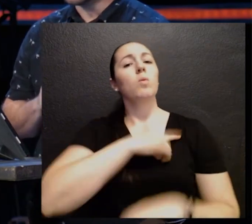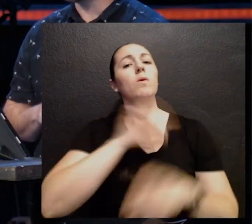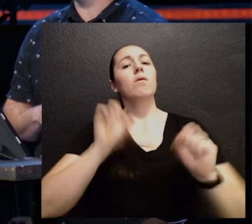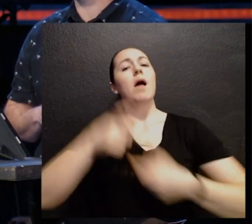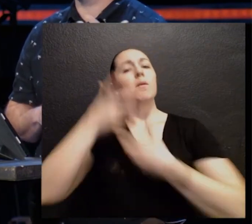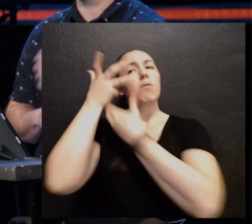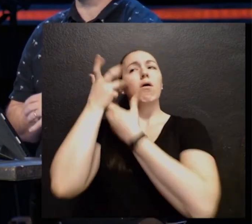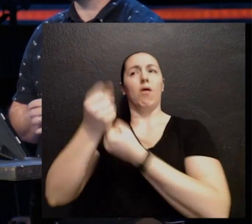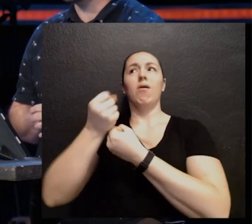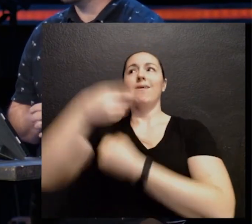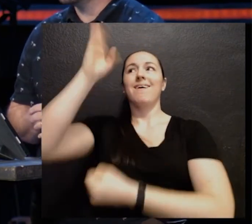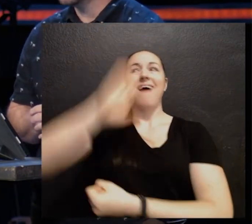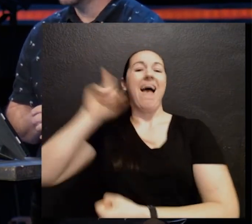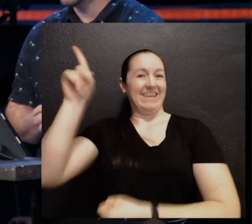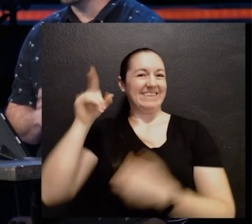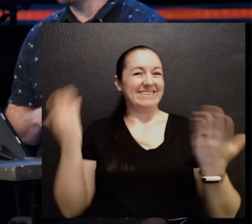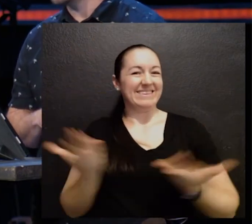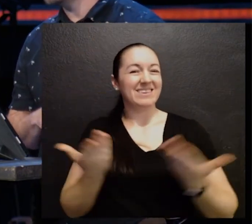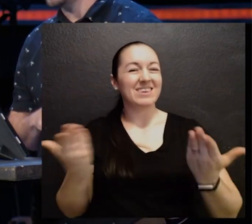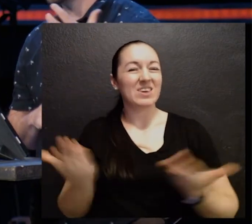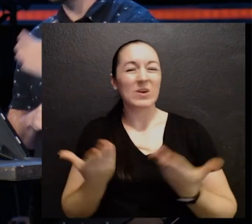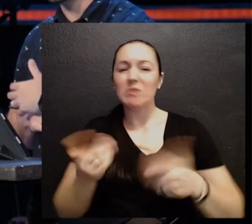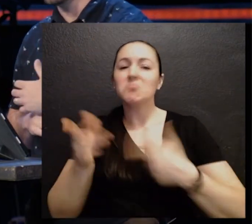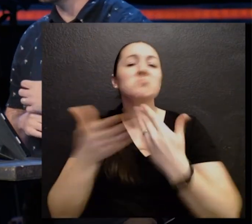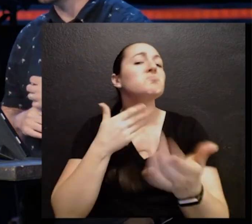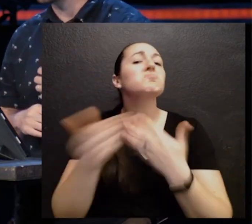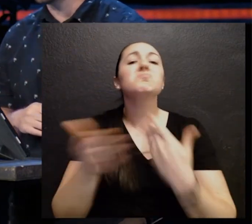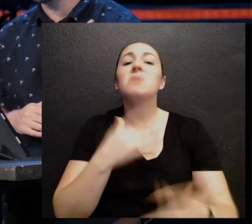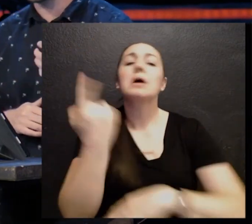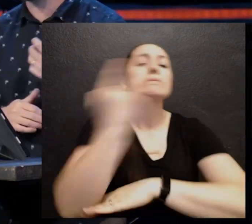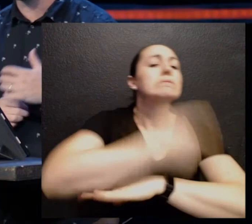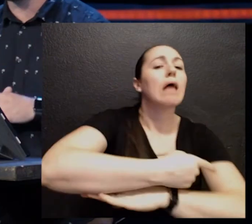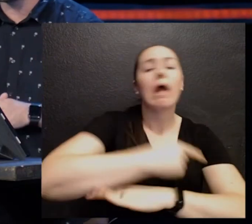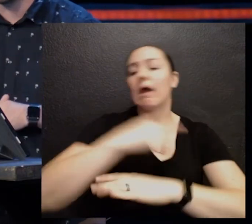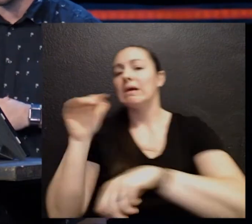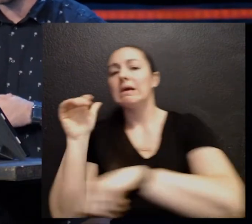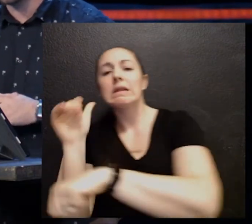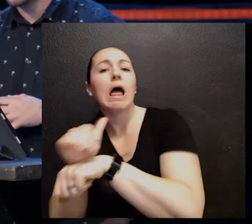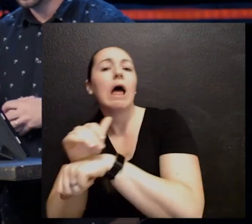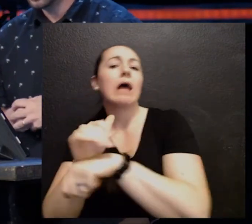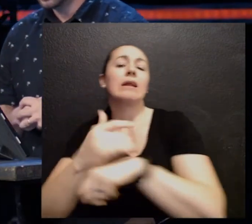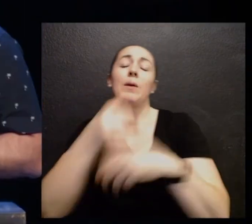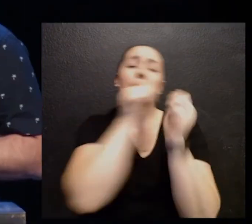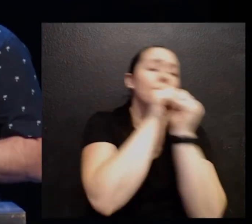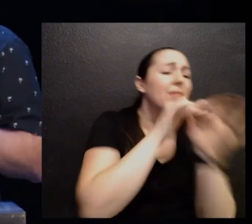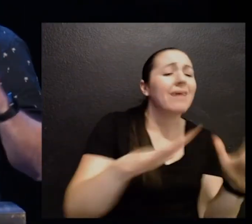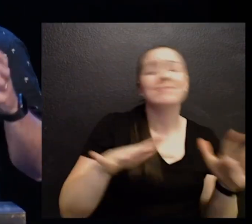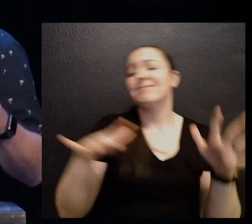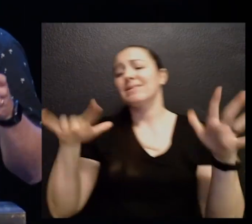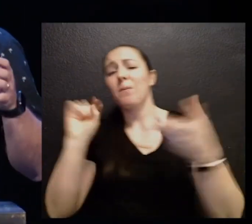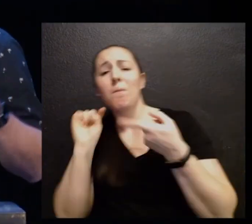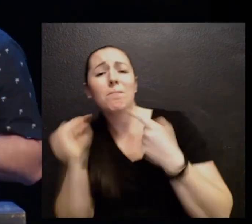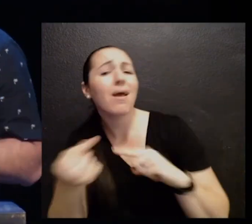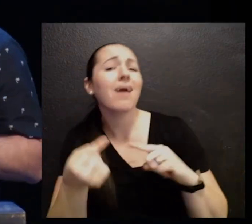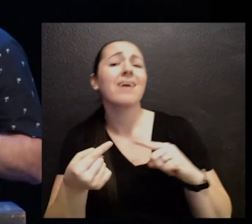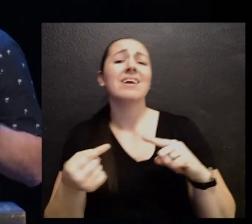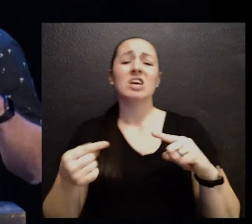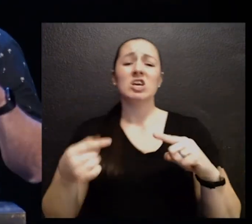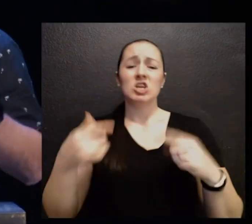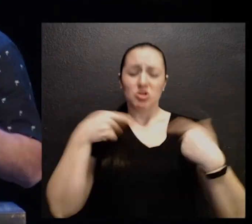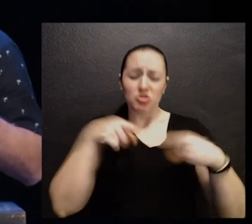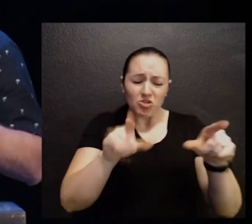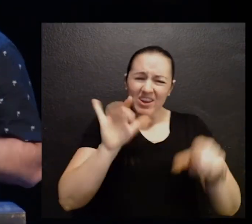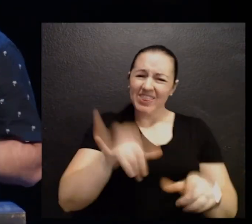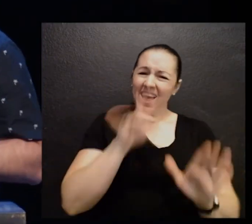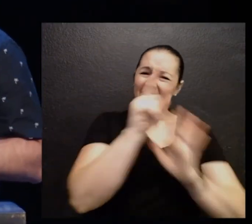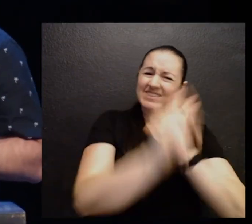In the day or in the night, in the bright spots or the darkness, in the blessing or in the pain, in the seasons of the in-between,